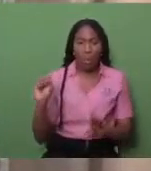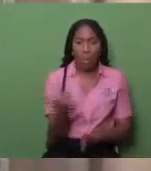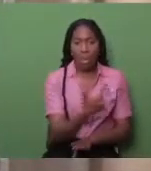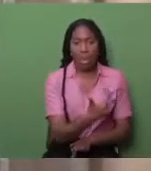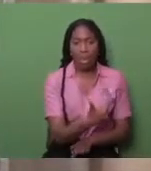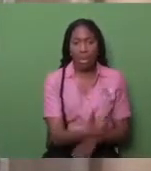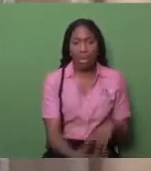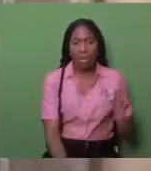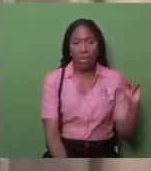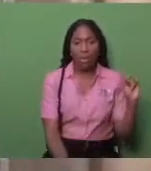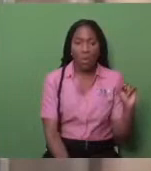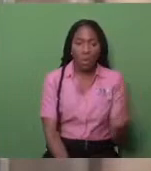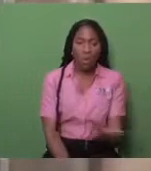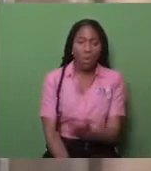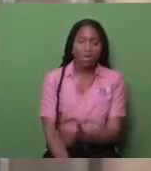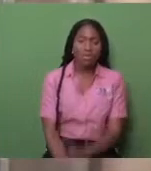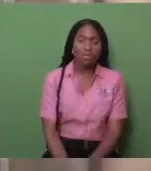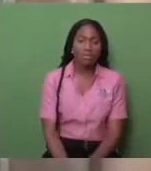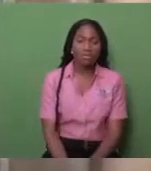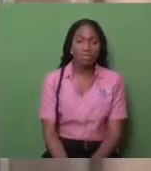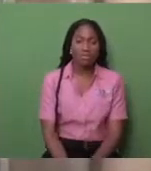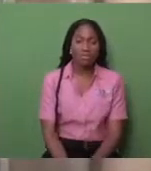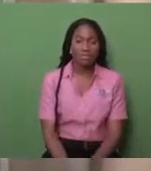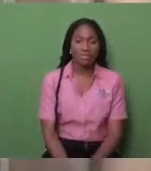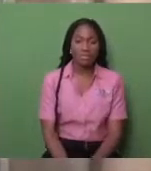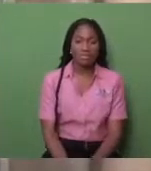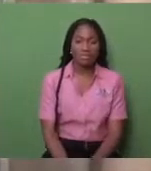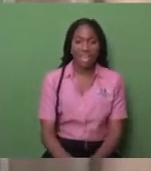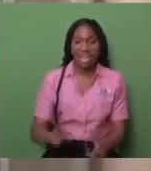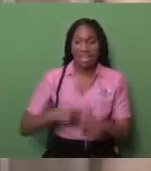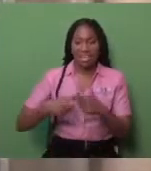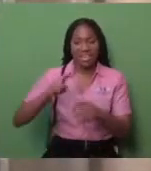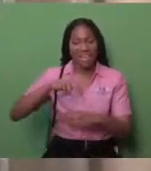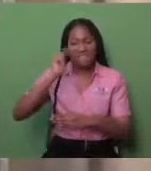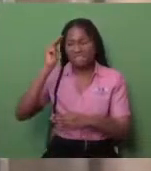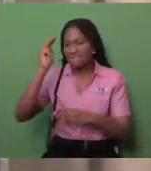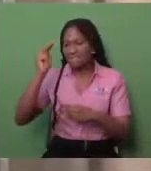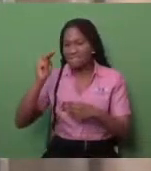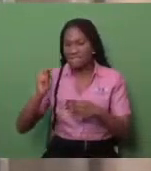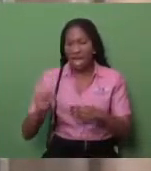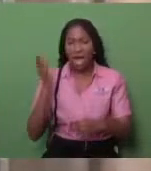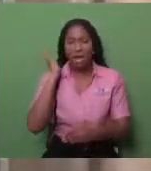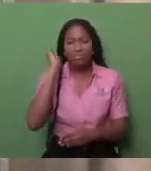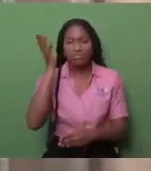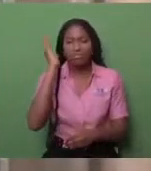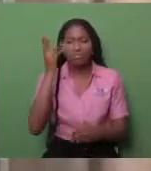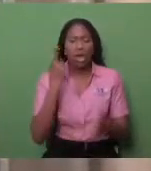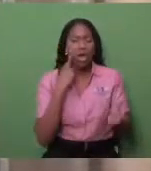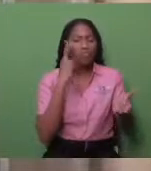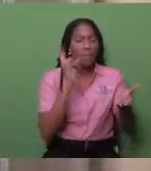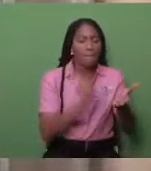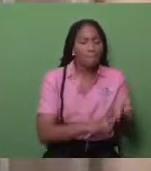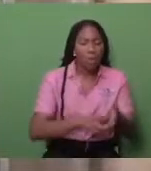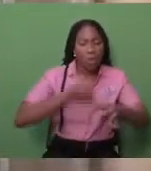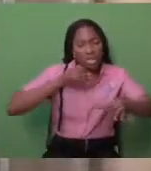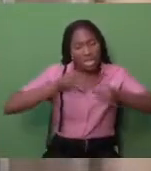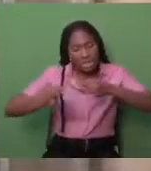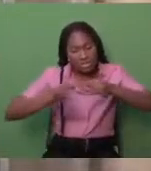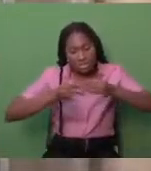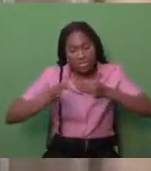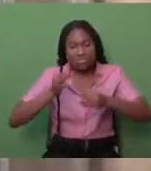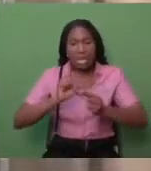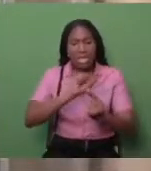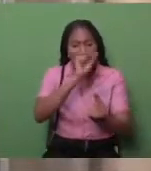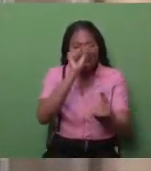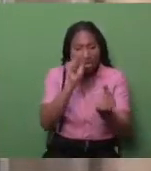all. They never presented a single report, a single expert reason or proper rationale. Yet with the